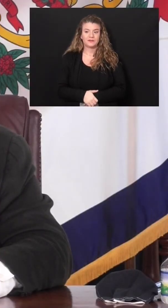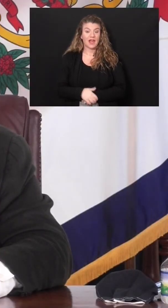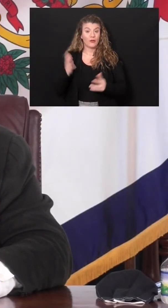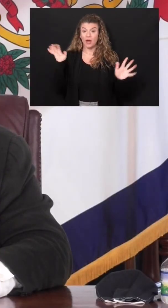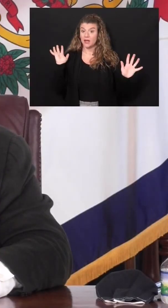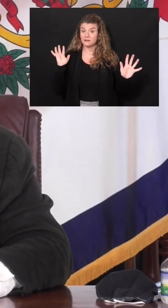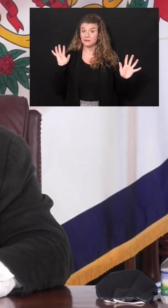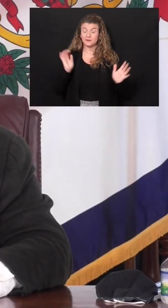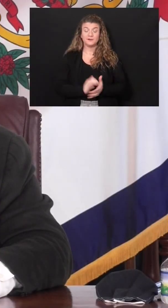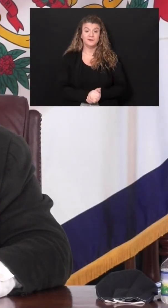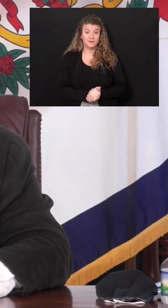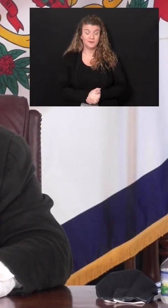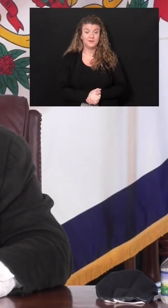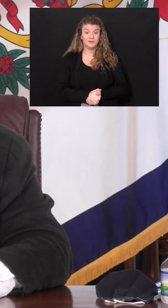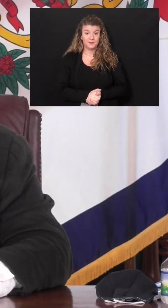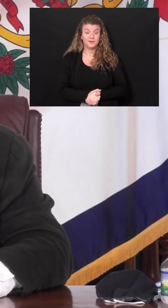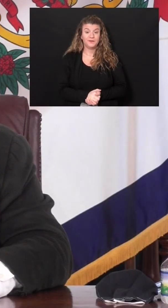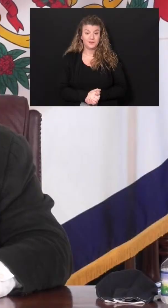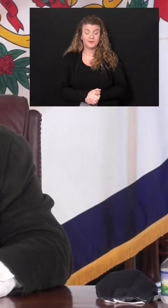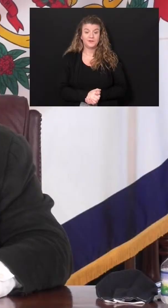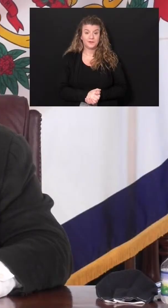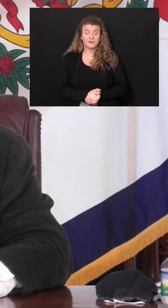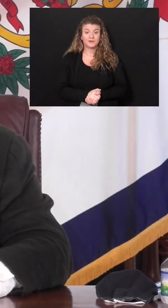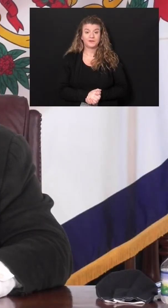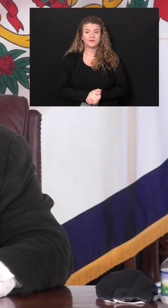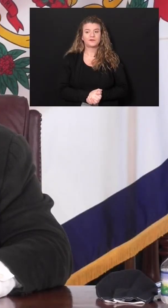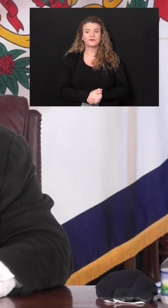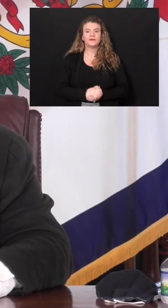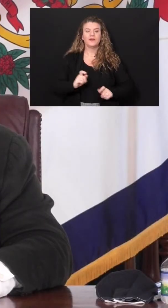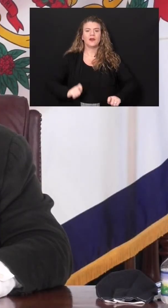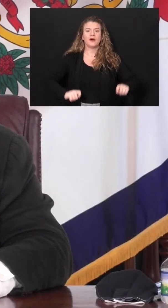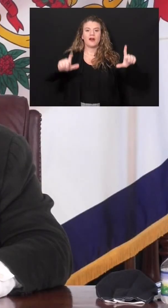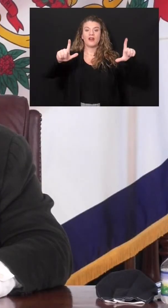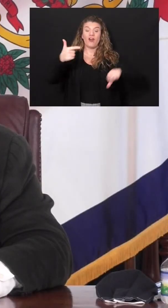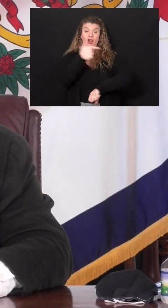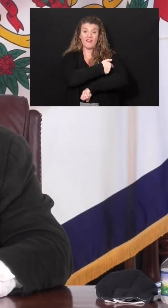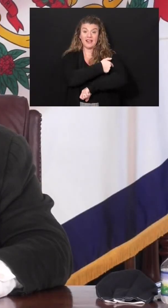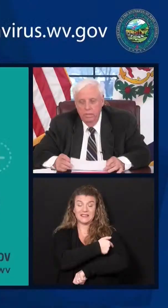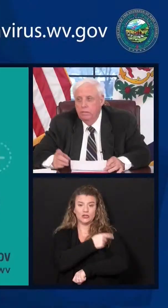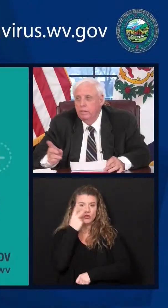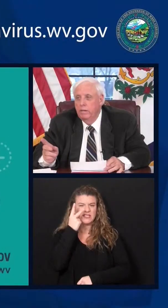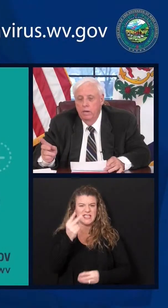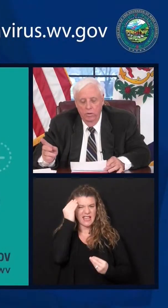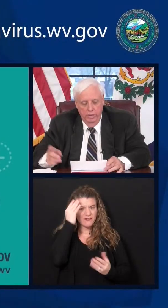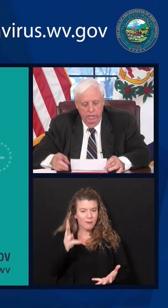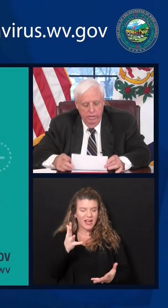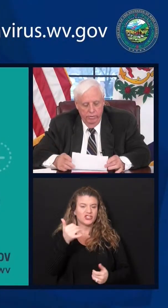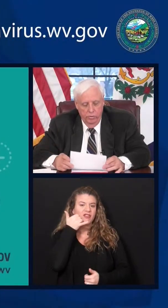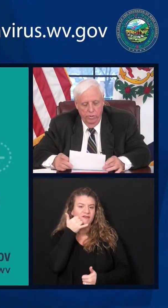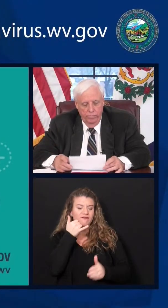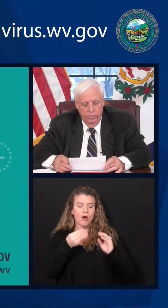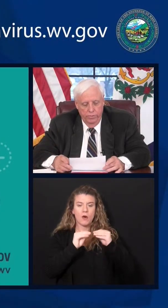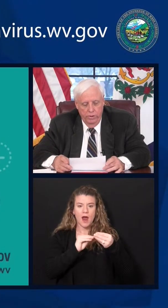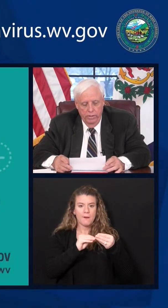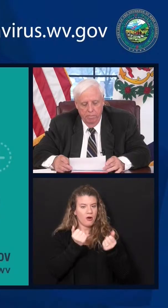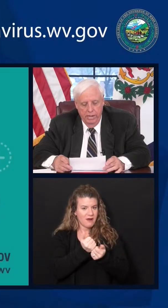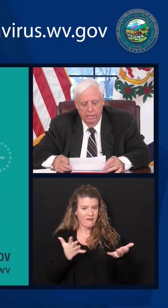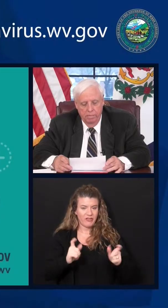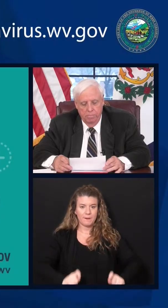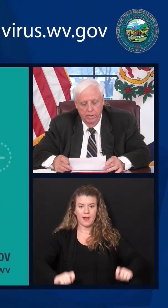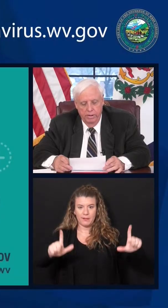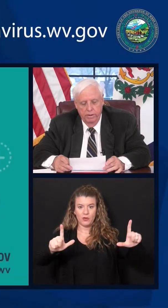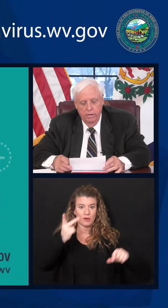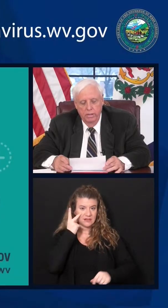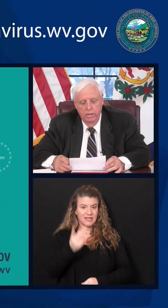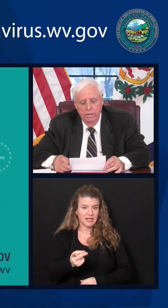done. Our vaccine hotline or info line is up, you know, and Jordan, if you'll throw that back